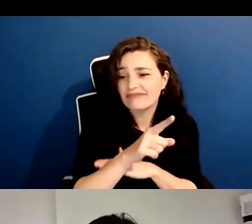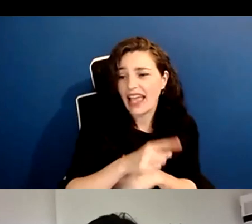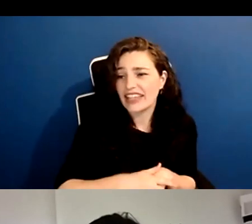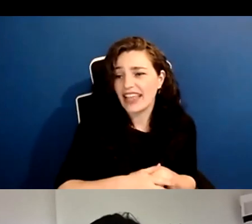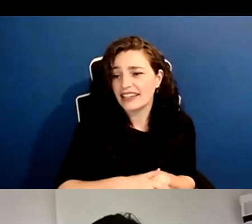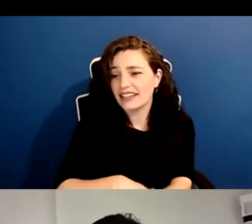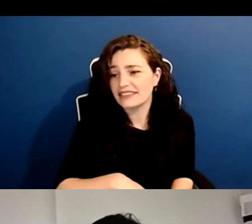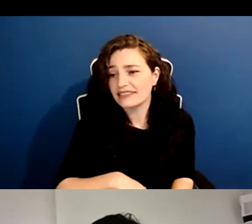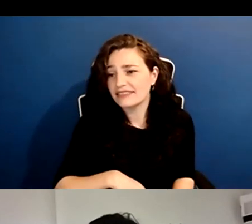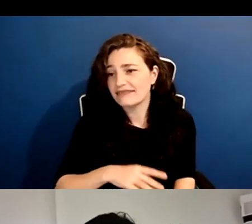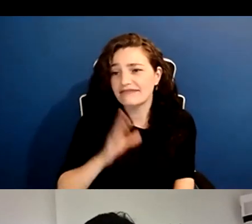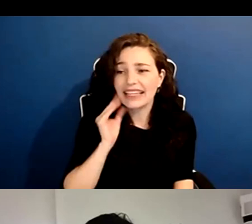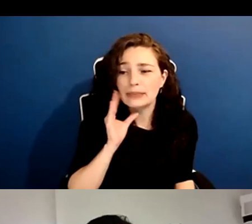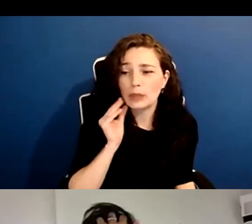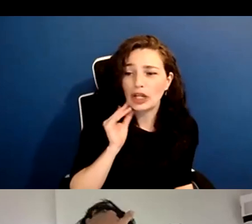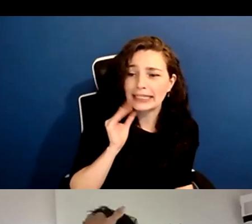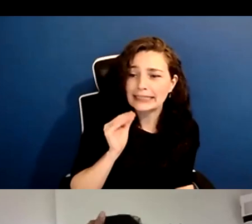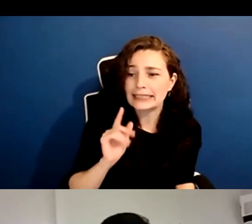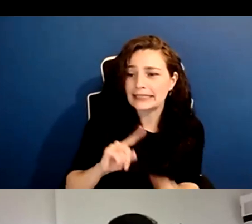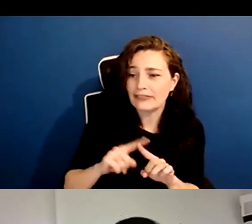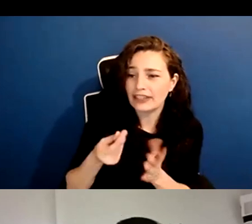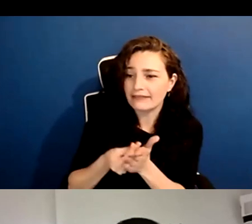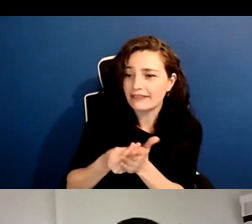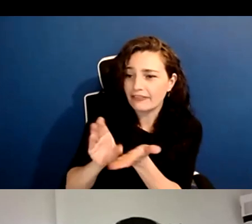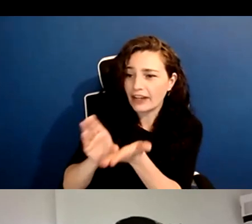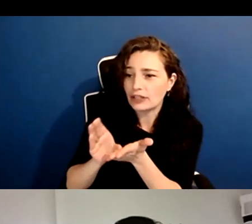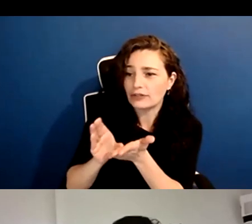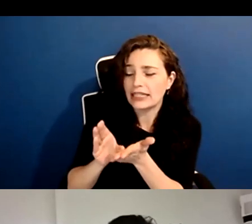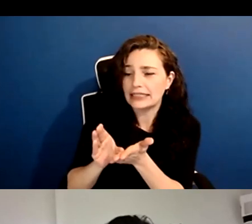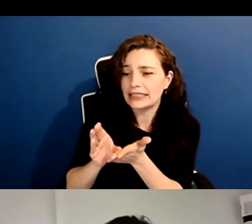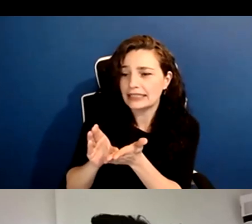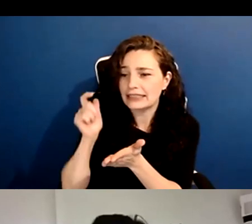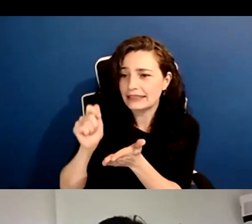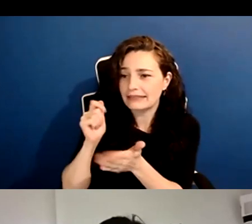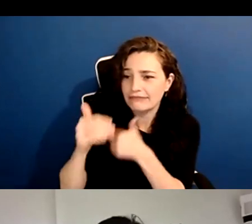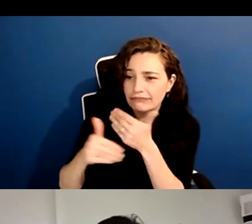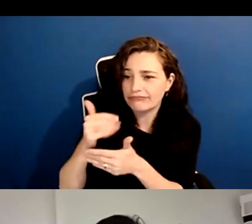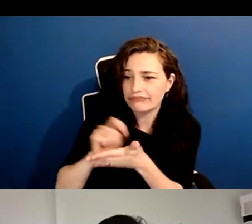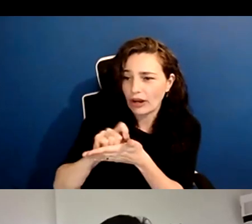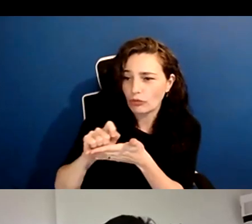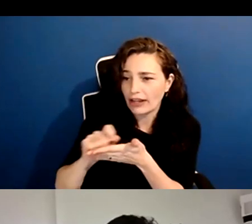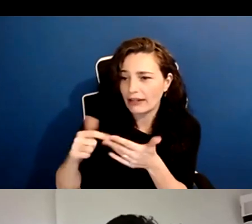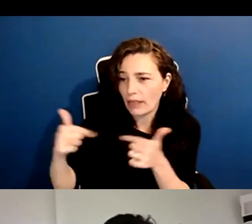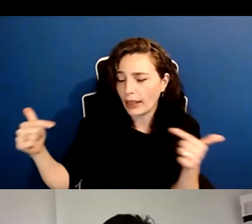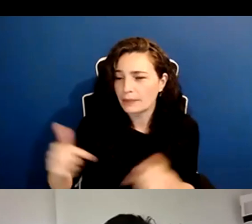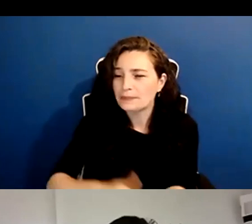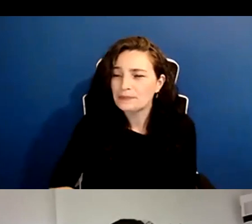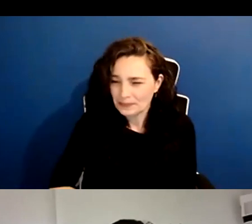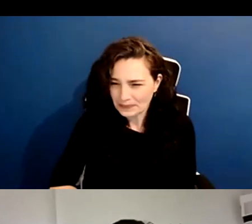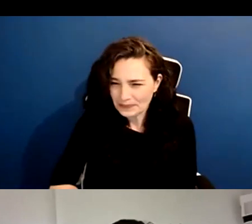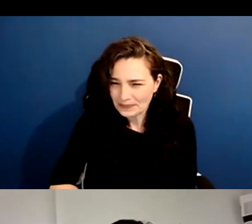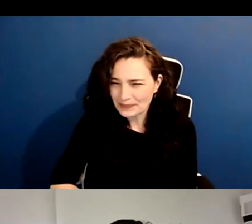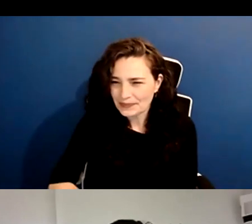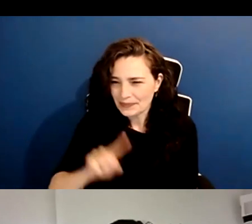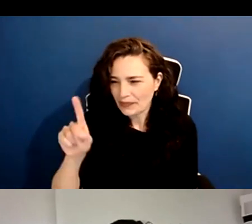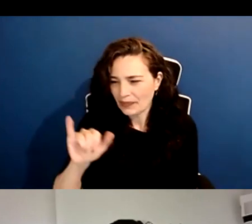grants or fundraising? Zippy? I'll be really quick. I really think it's